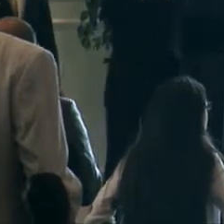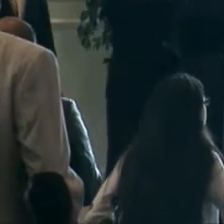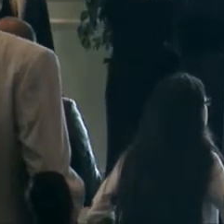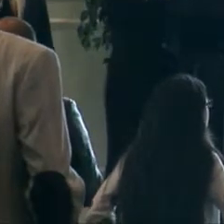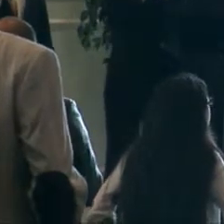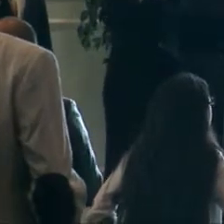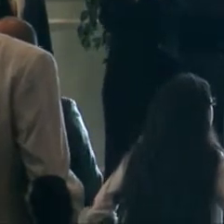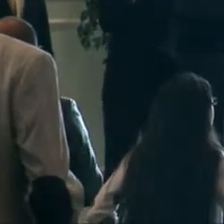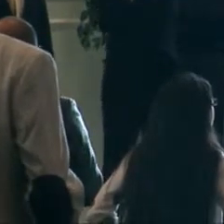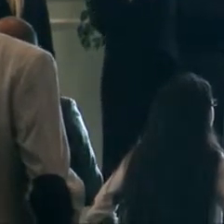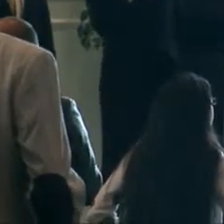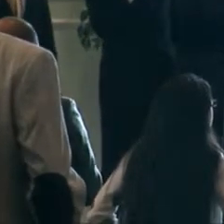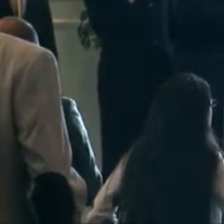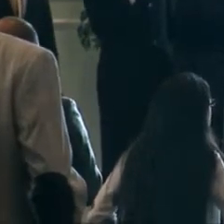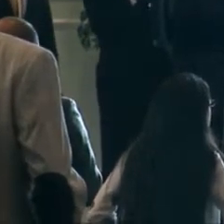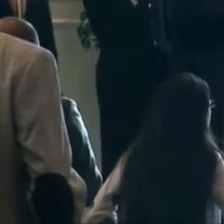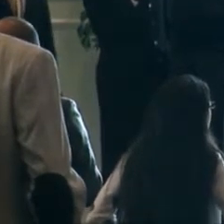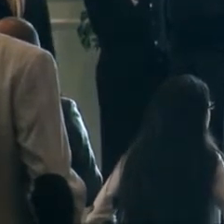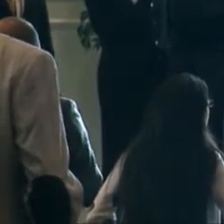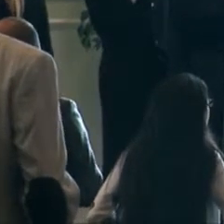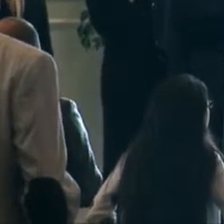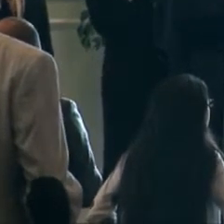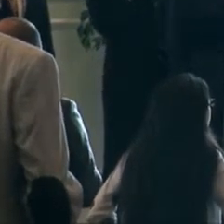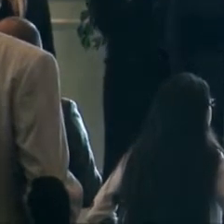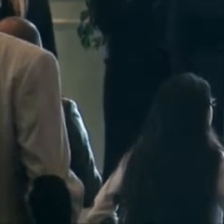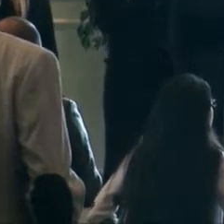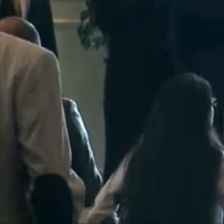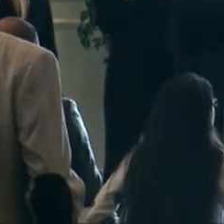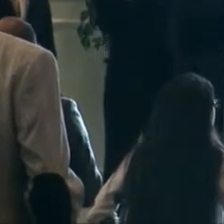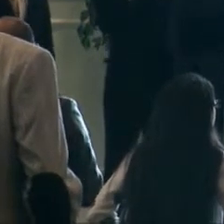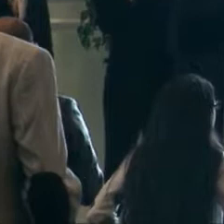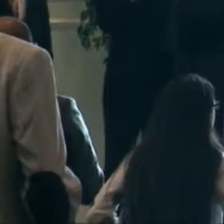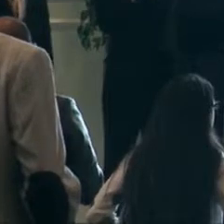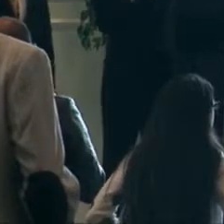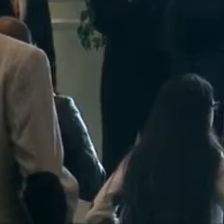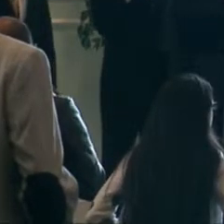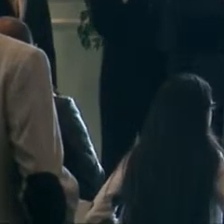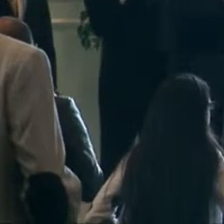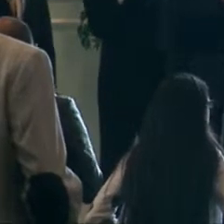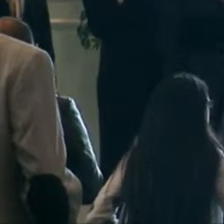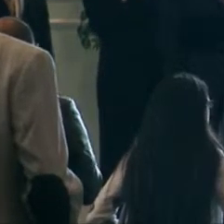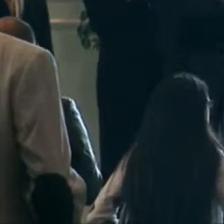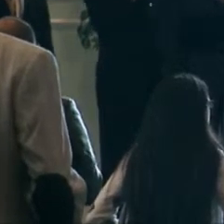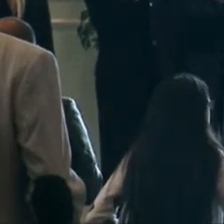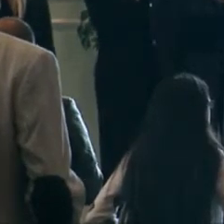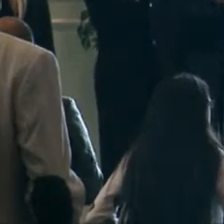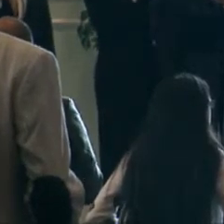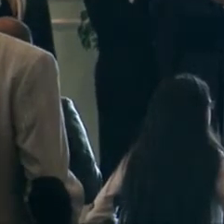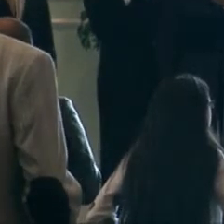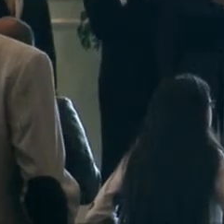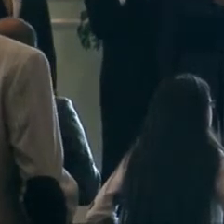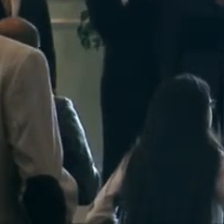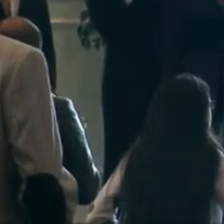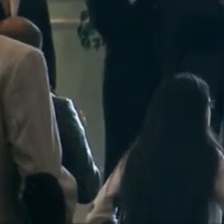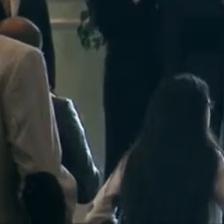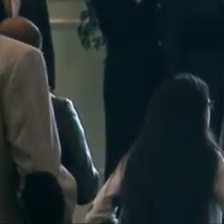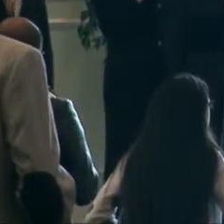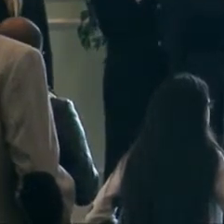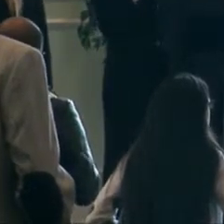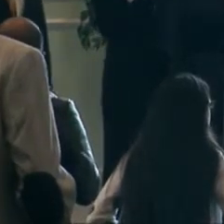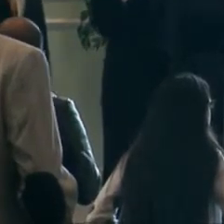more. I'm so glad I learned to trust thee,